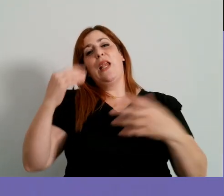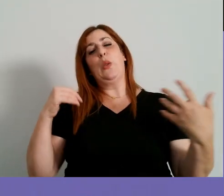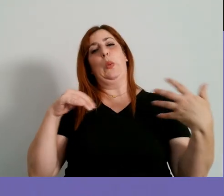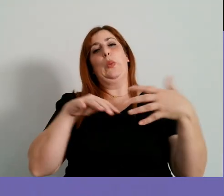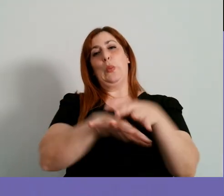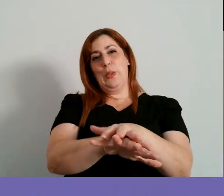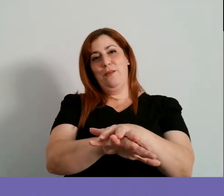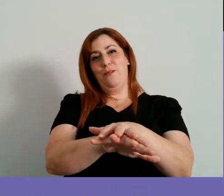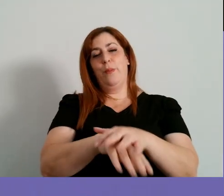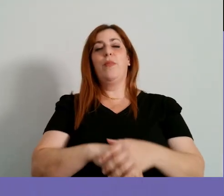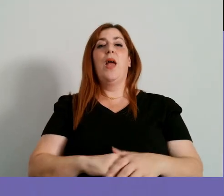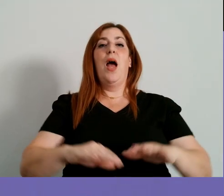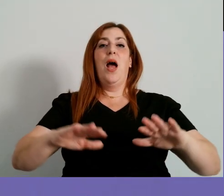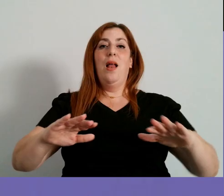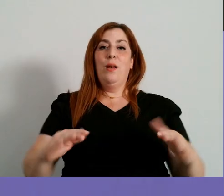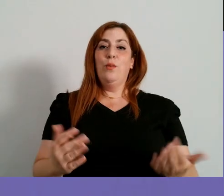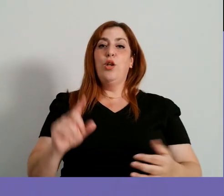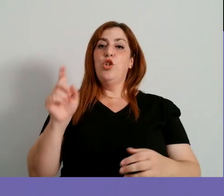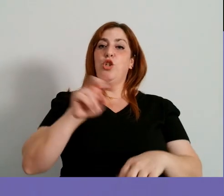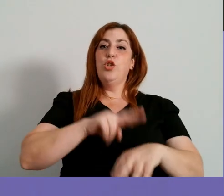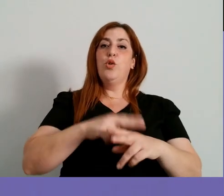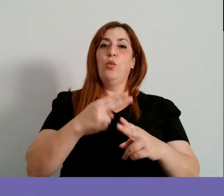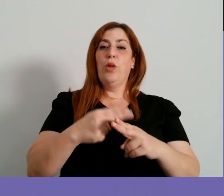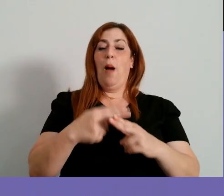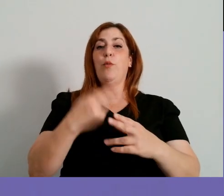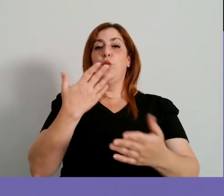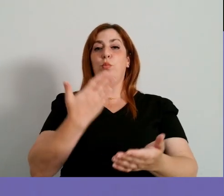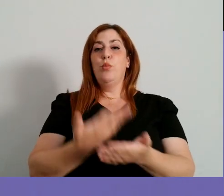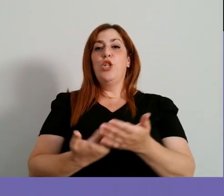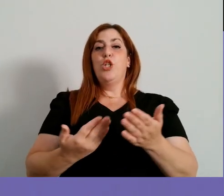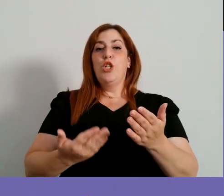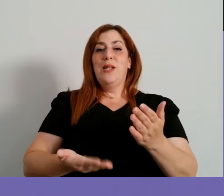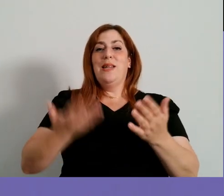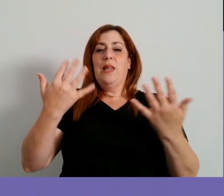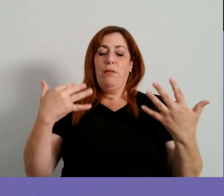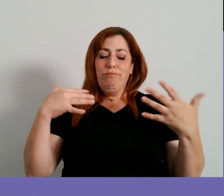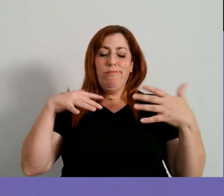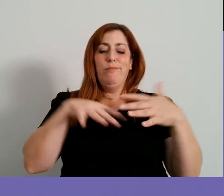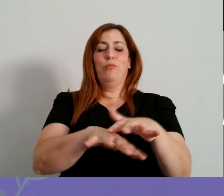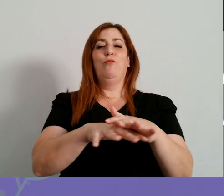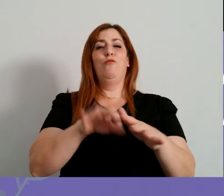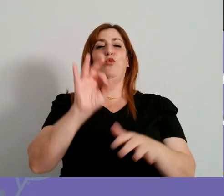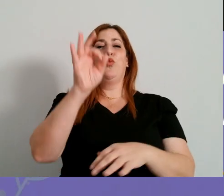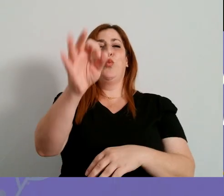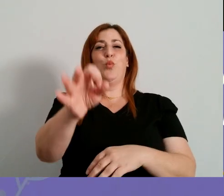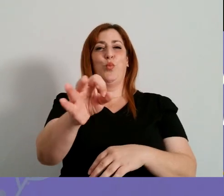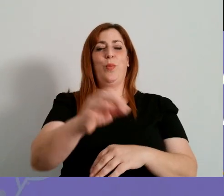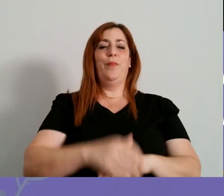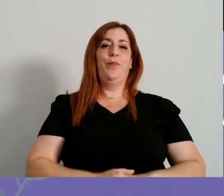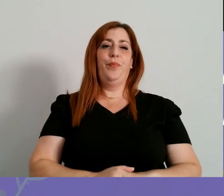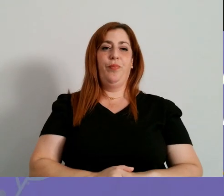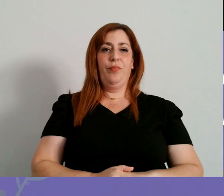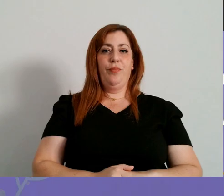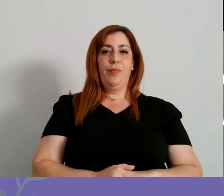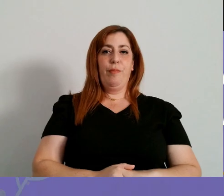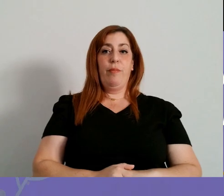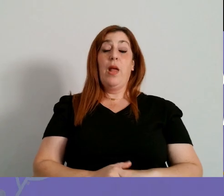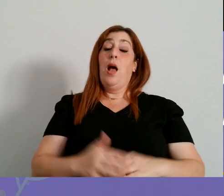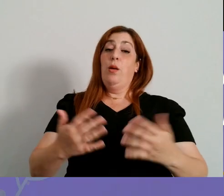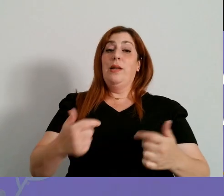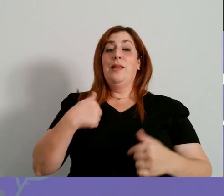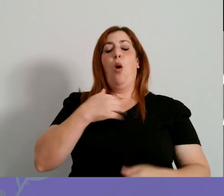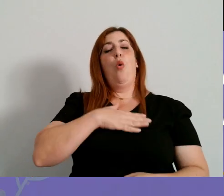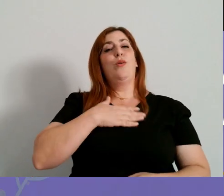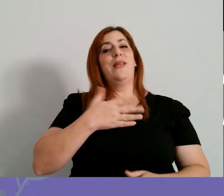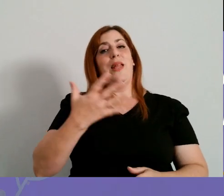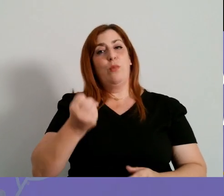to have a more neuroaffirmative and inclusive future? So again, I always say